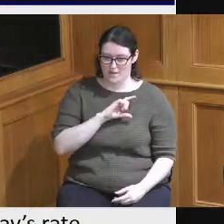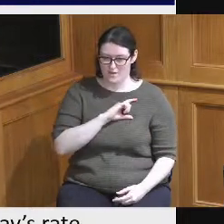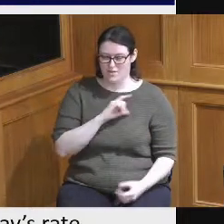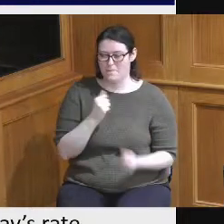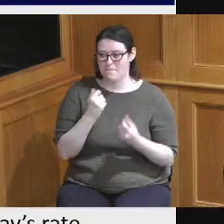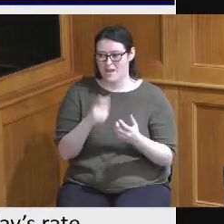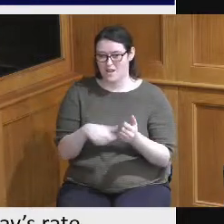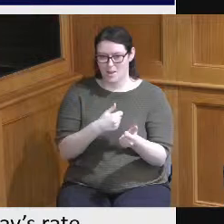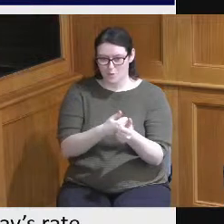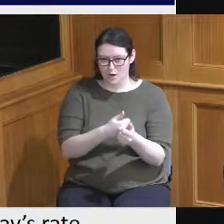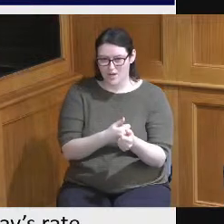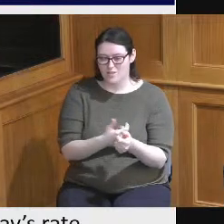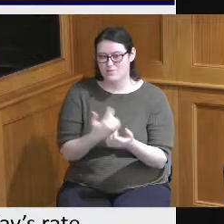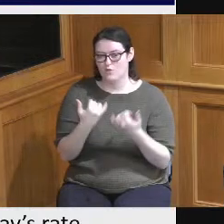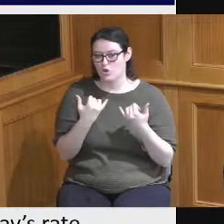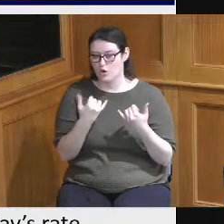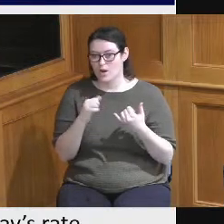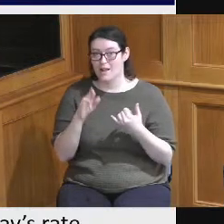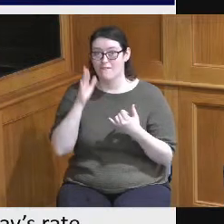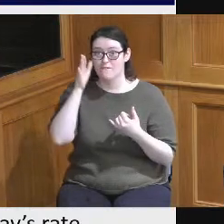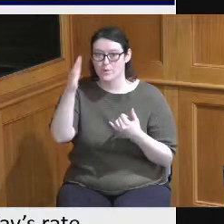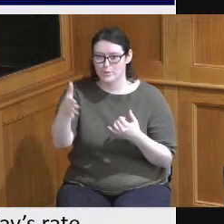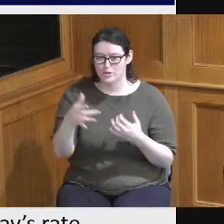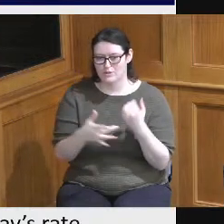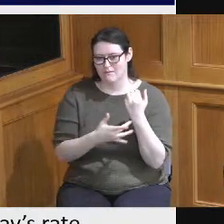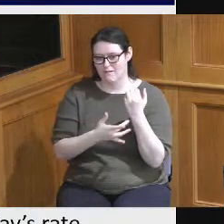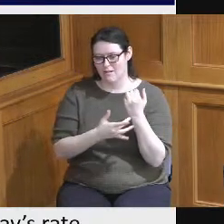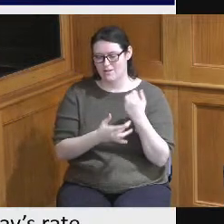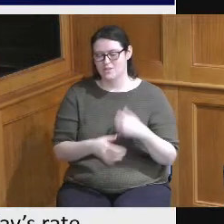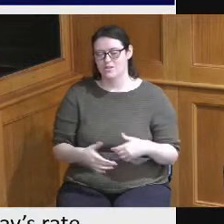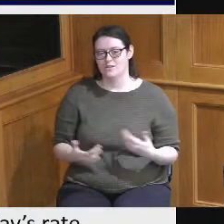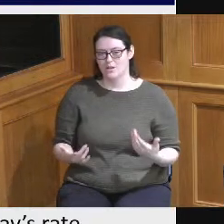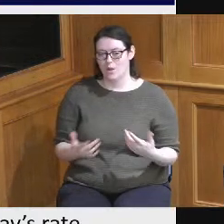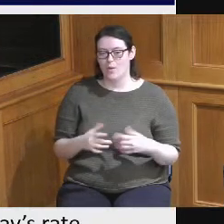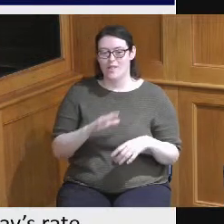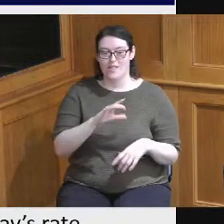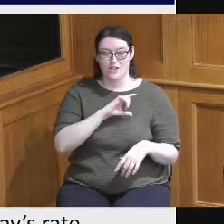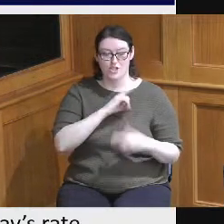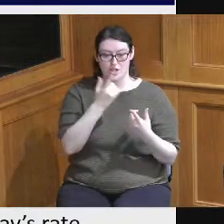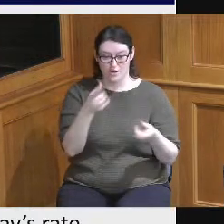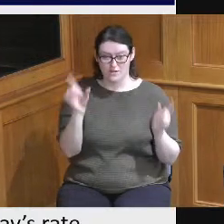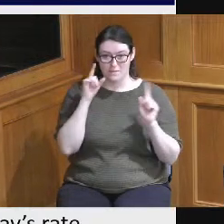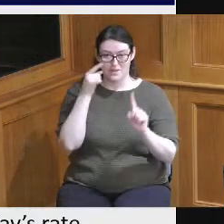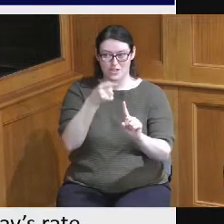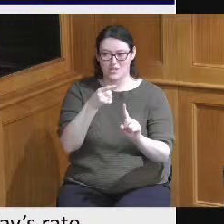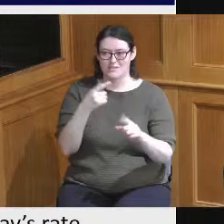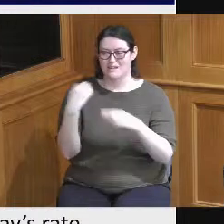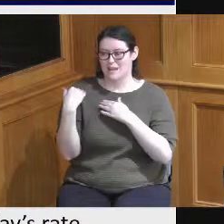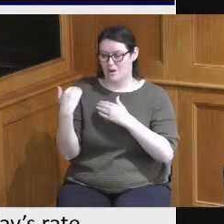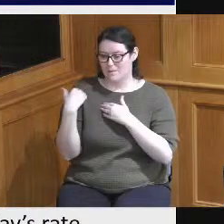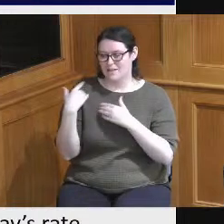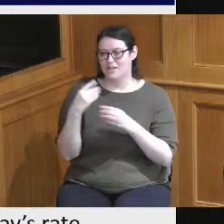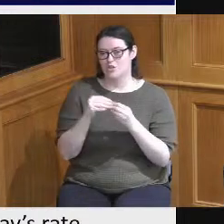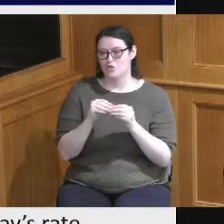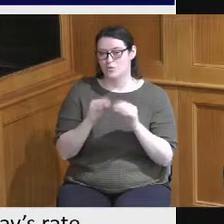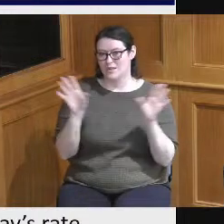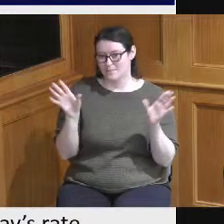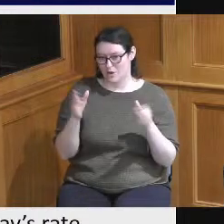bringing in current and future technology. We continue with the sheriff's mission of accountability and transparency.